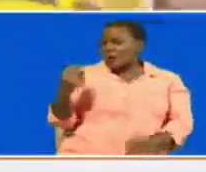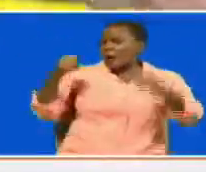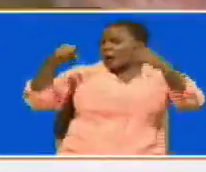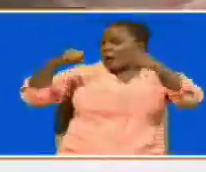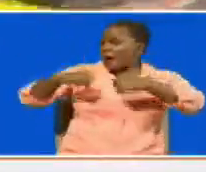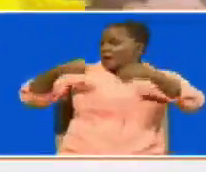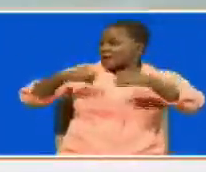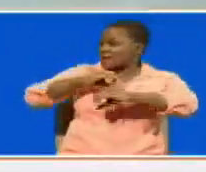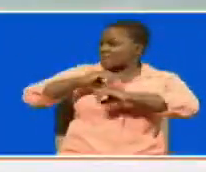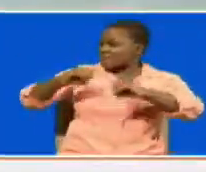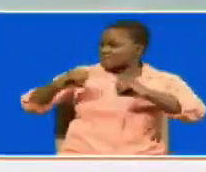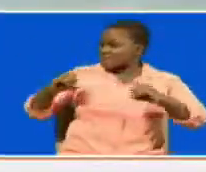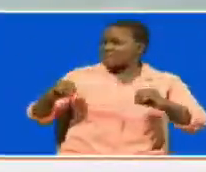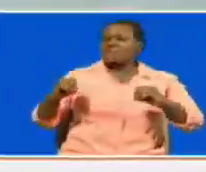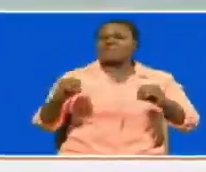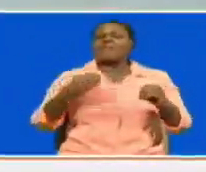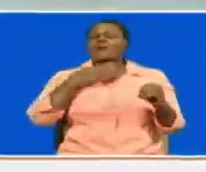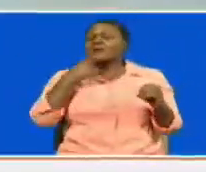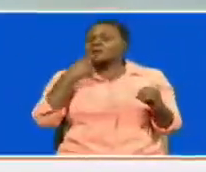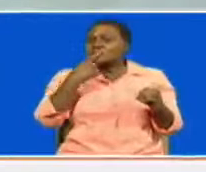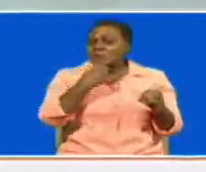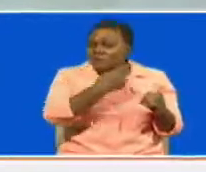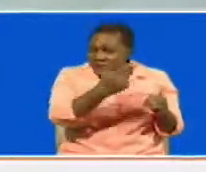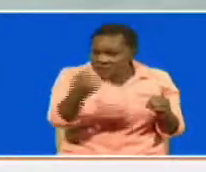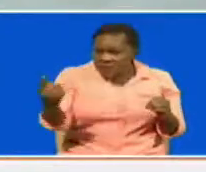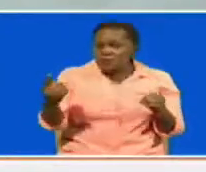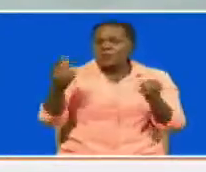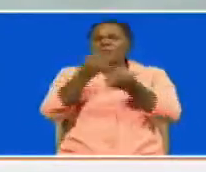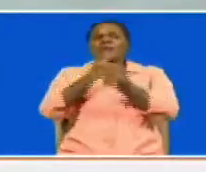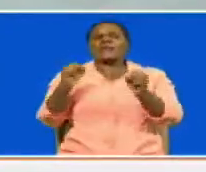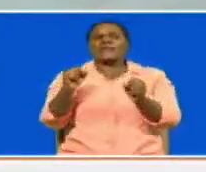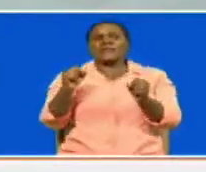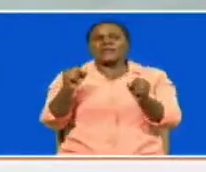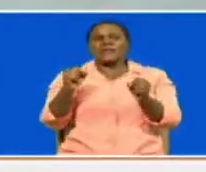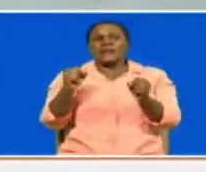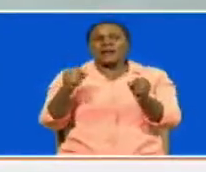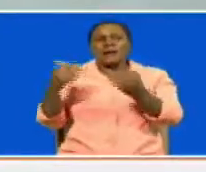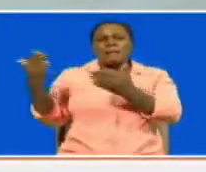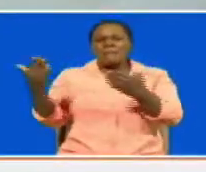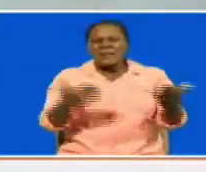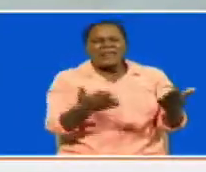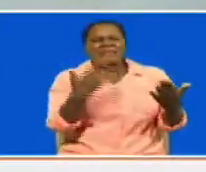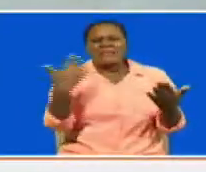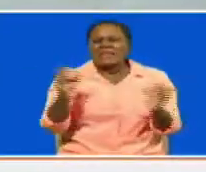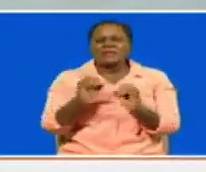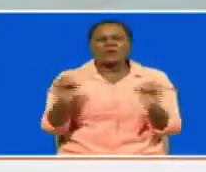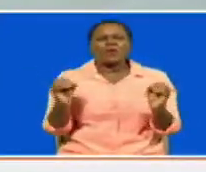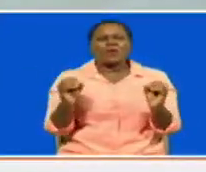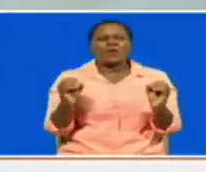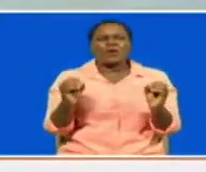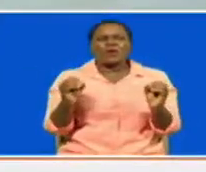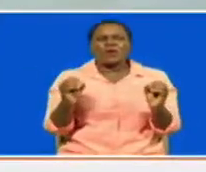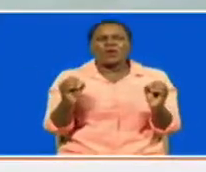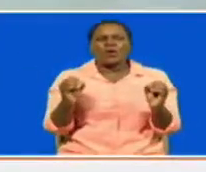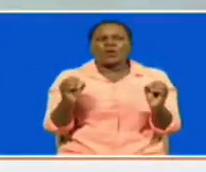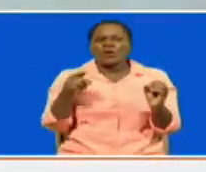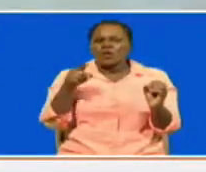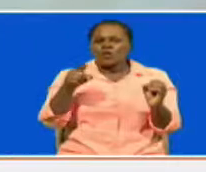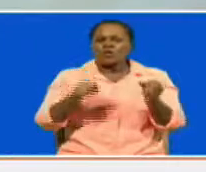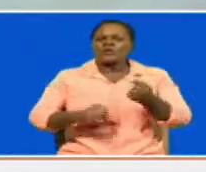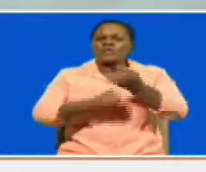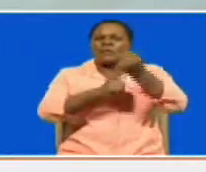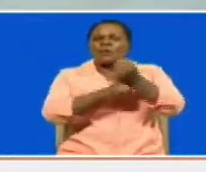see eye to eye. Na mimi nataka nimwambie rais, wacha kuniletea maneno, my friend. Wewe sukuma candidate yako